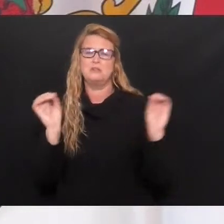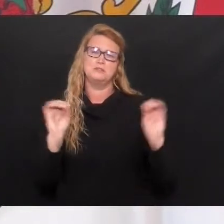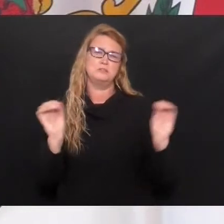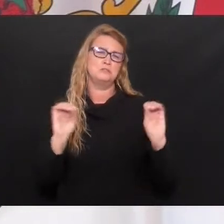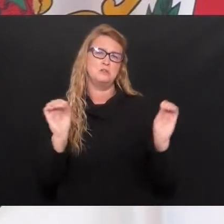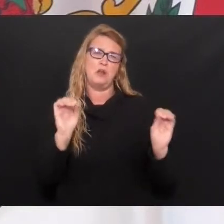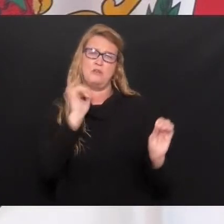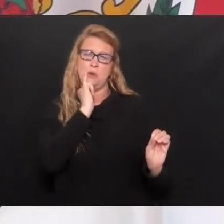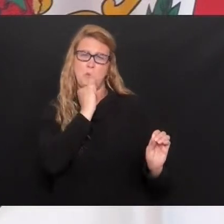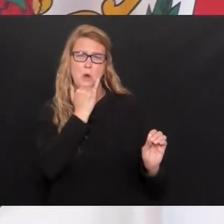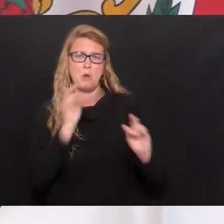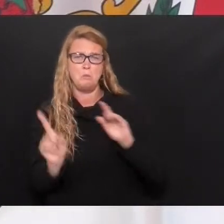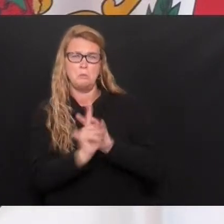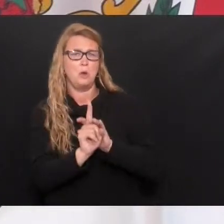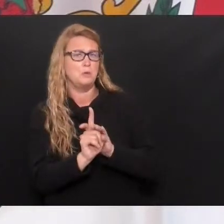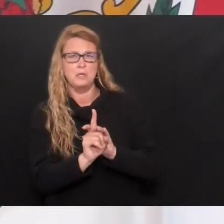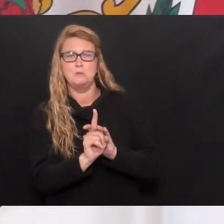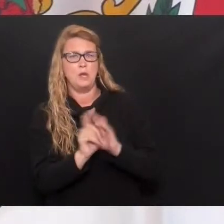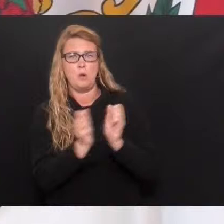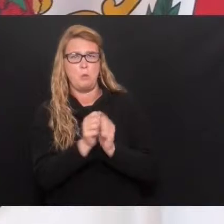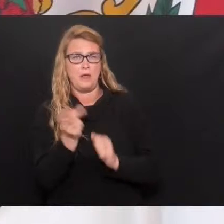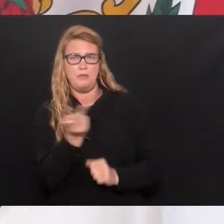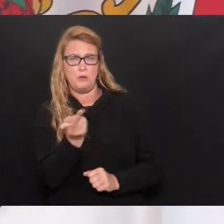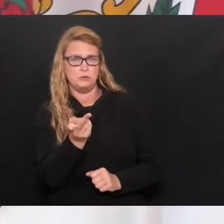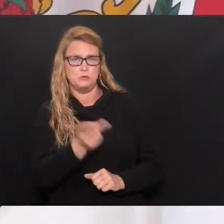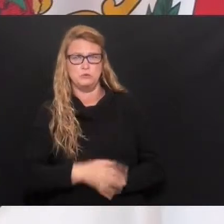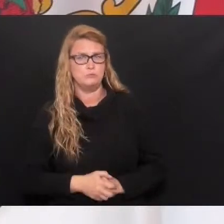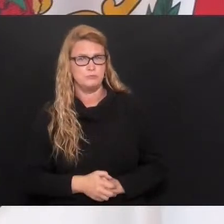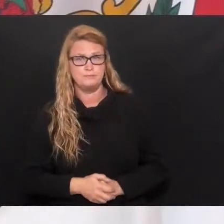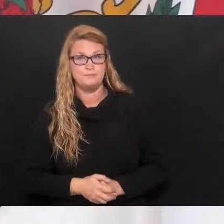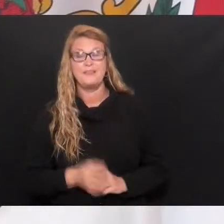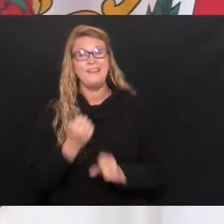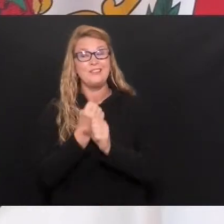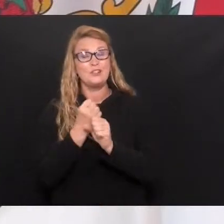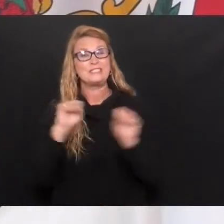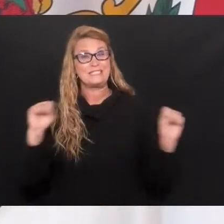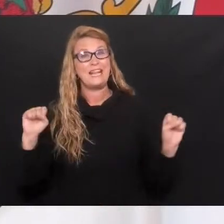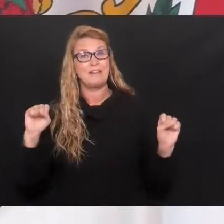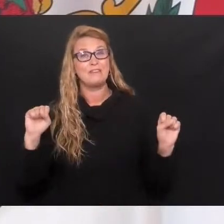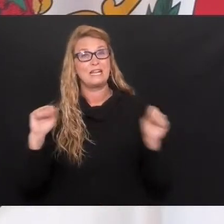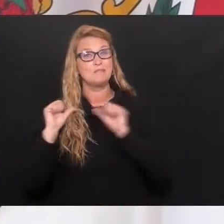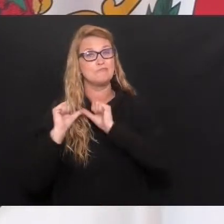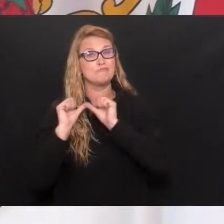come up whatsoever in regard to these vaccines, and their safety has been,